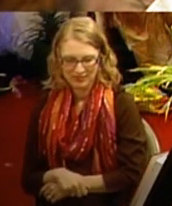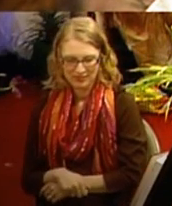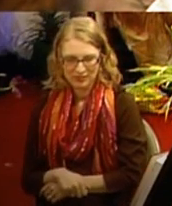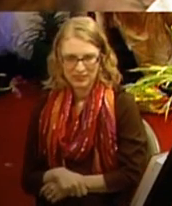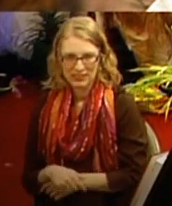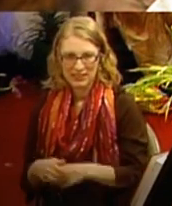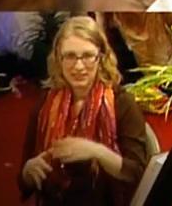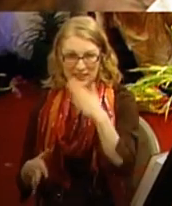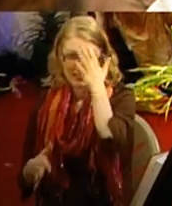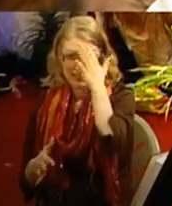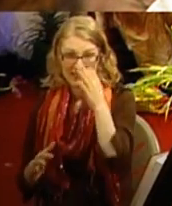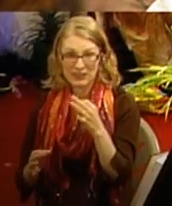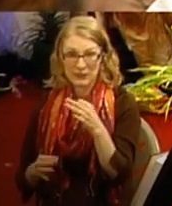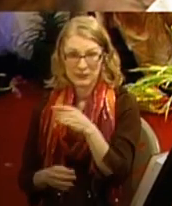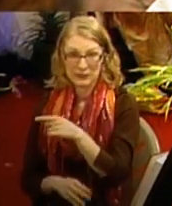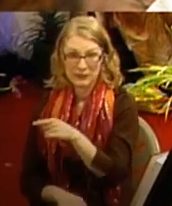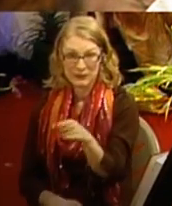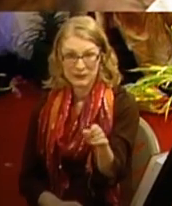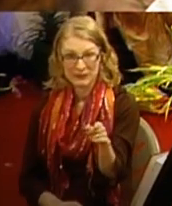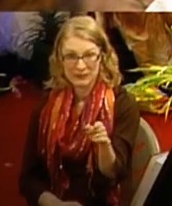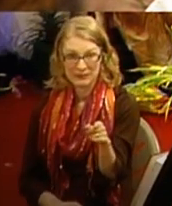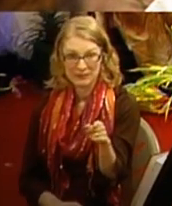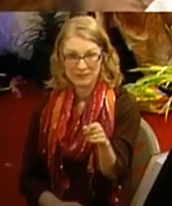It's up to you. See?